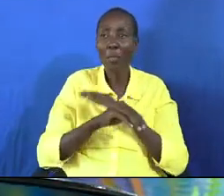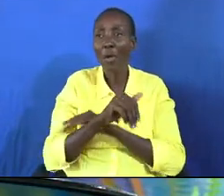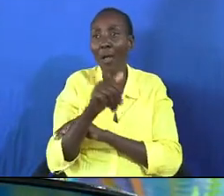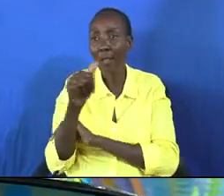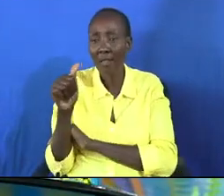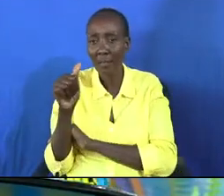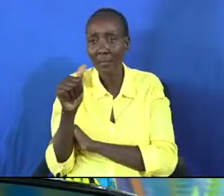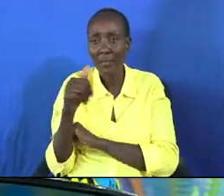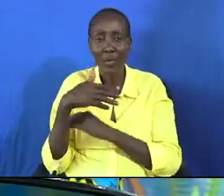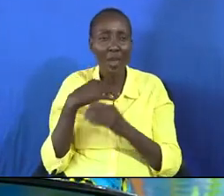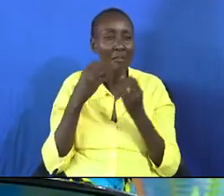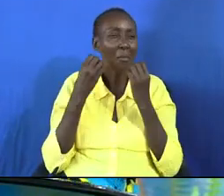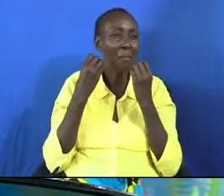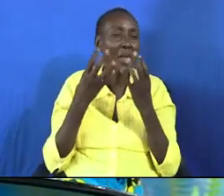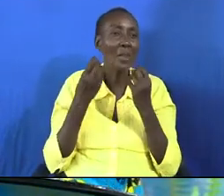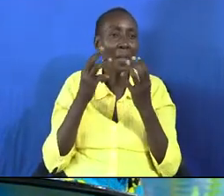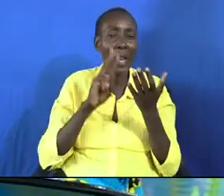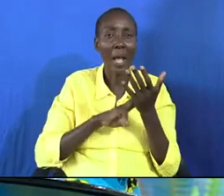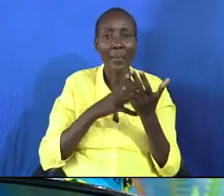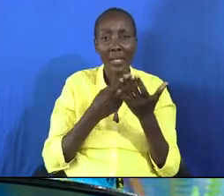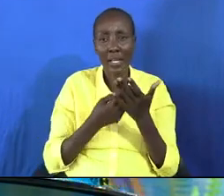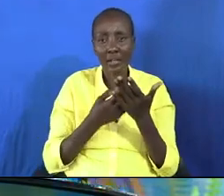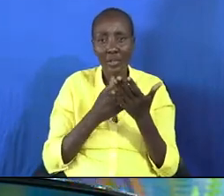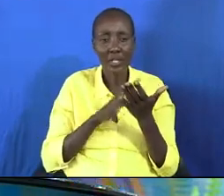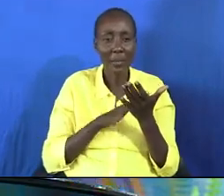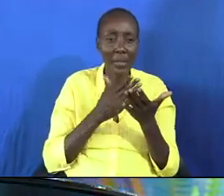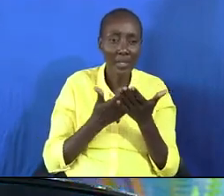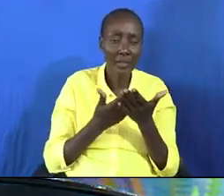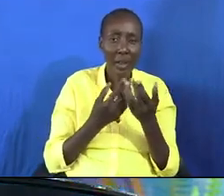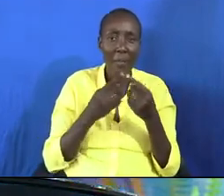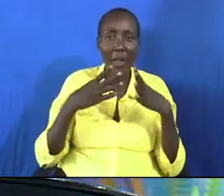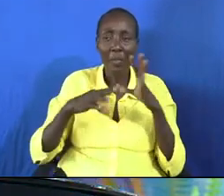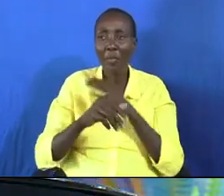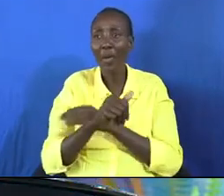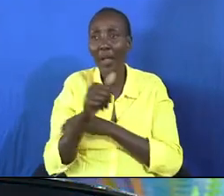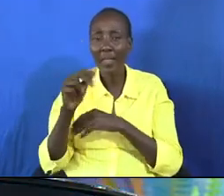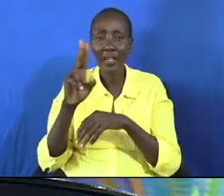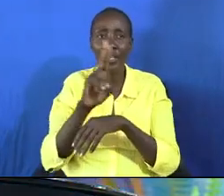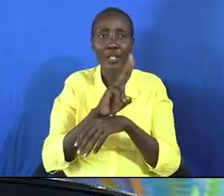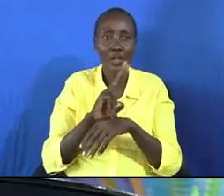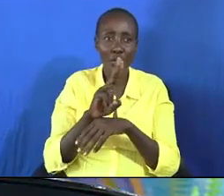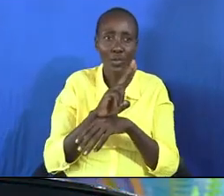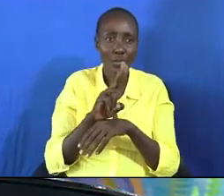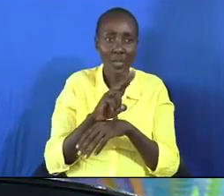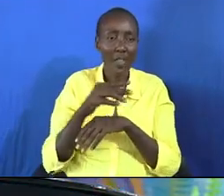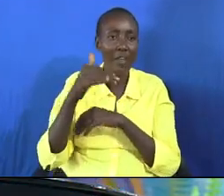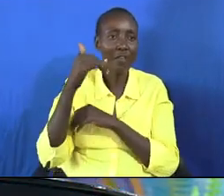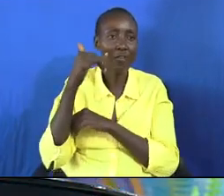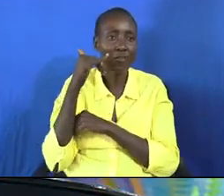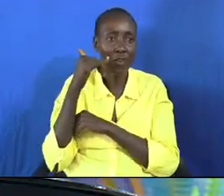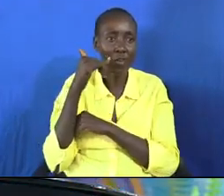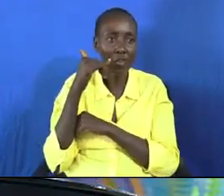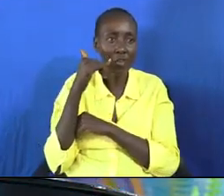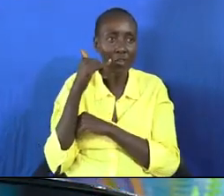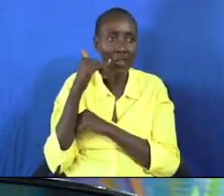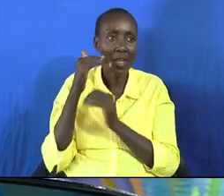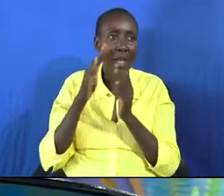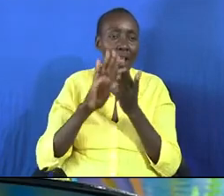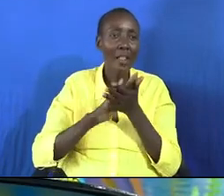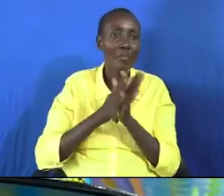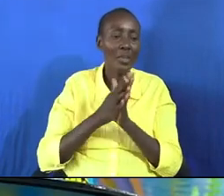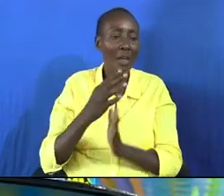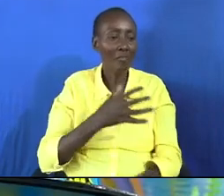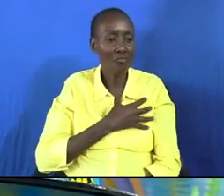will have many different apps, but there are those people who use the gadget and they become